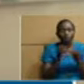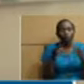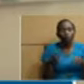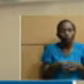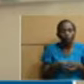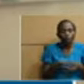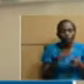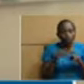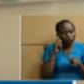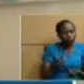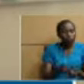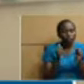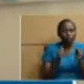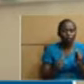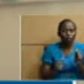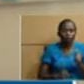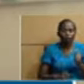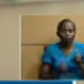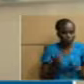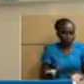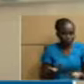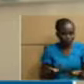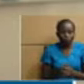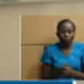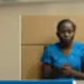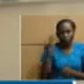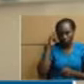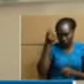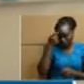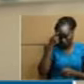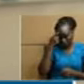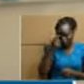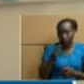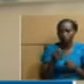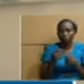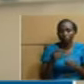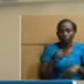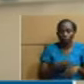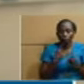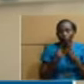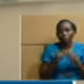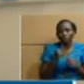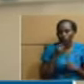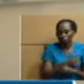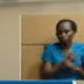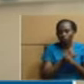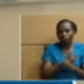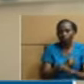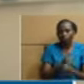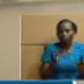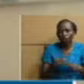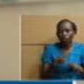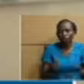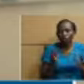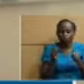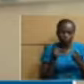also for your own psychosocial support. Then to the government, and you know, when you talk about social protection, we cannot really evade from